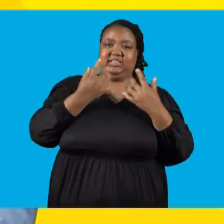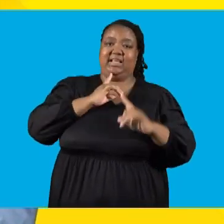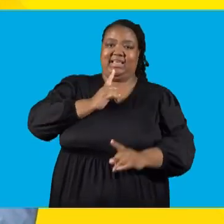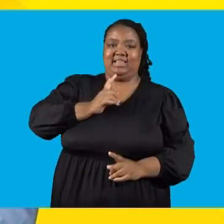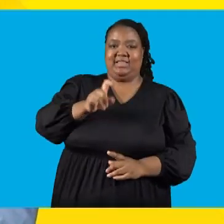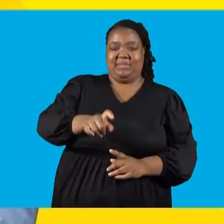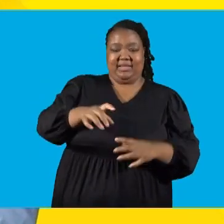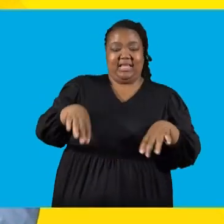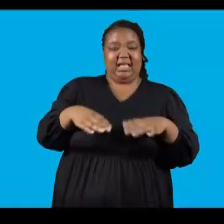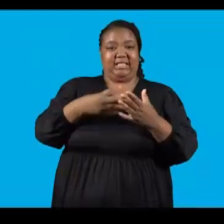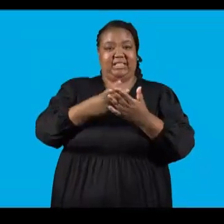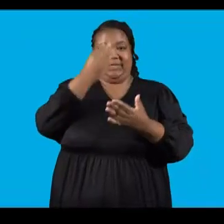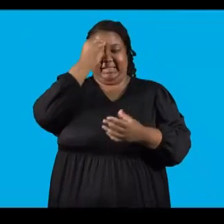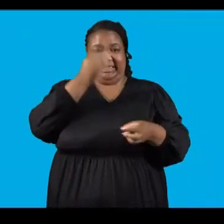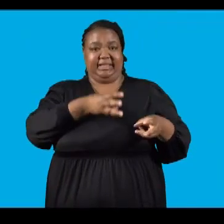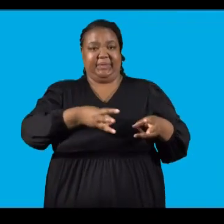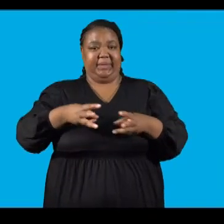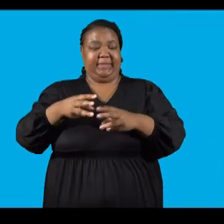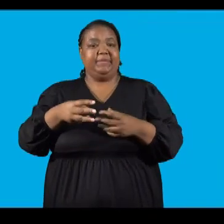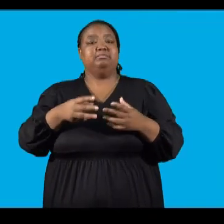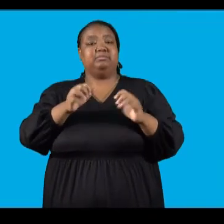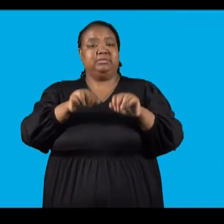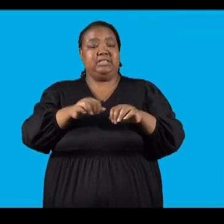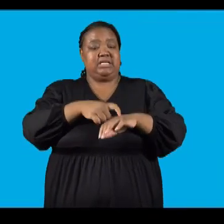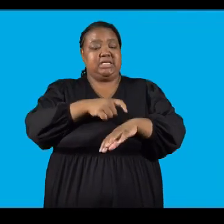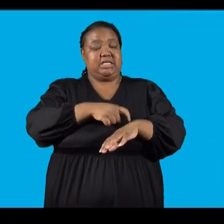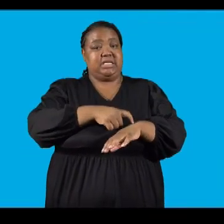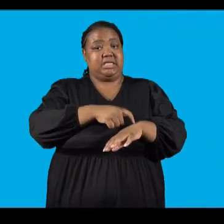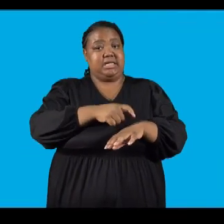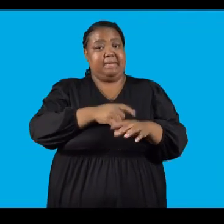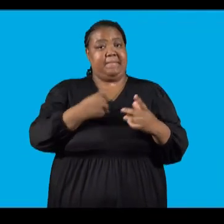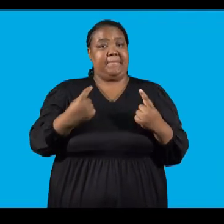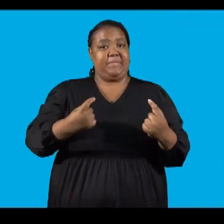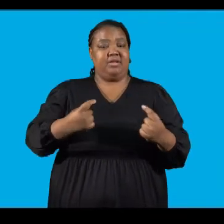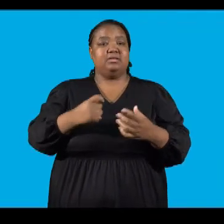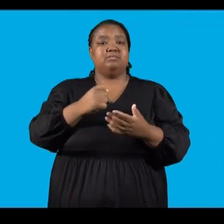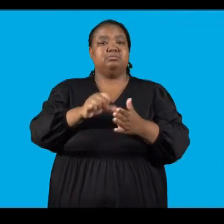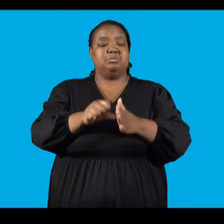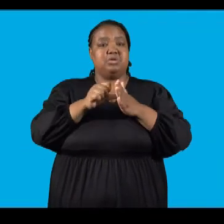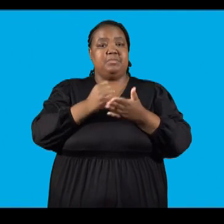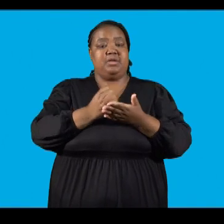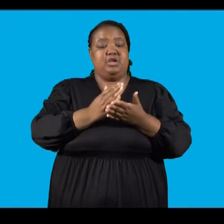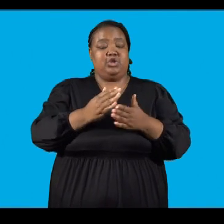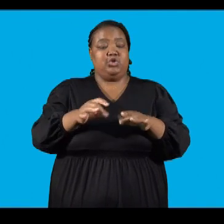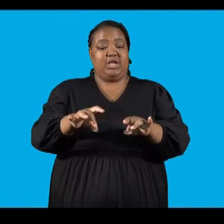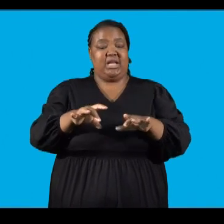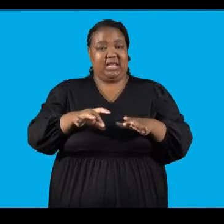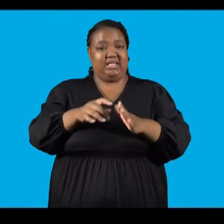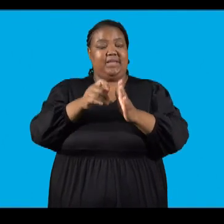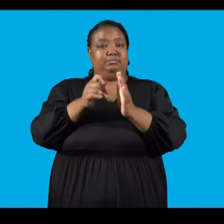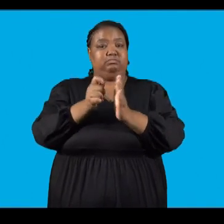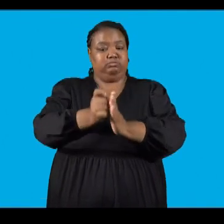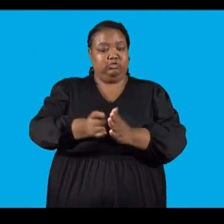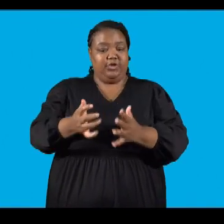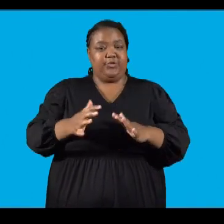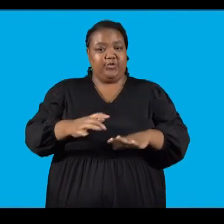Active learning methods. Time management, very crucial to ensure that you finish the exam in time,